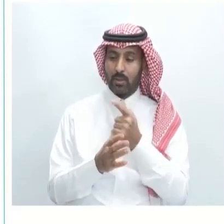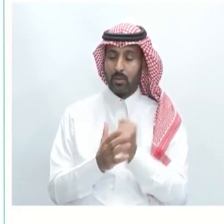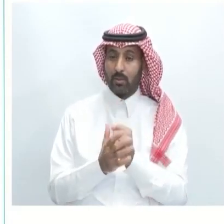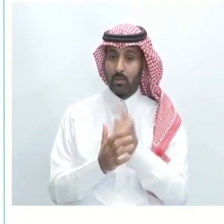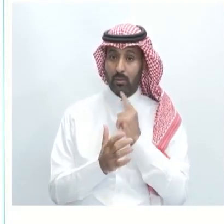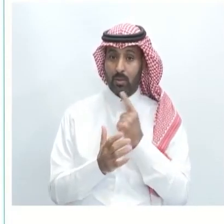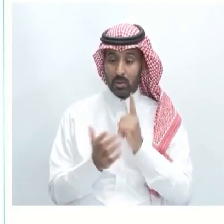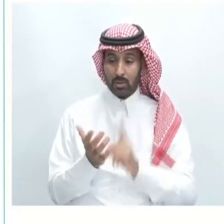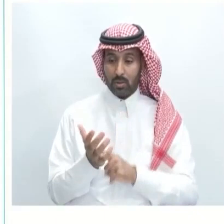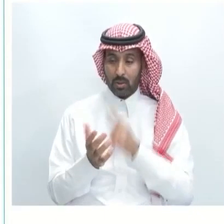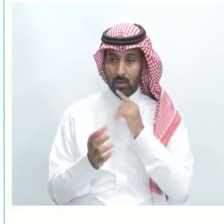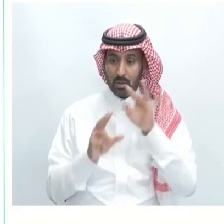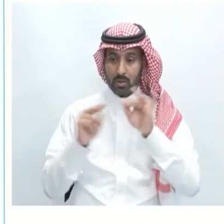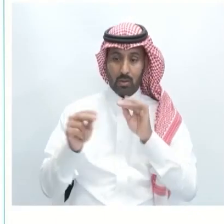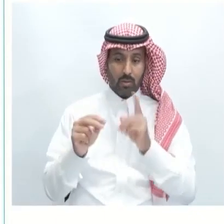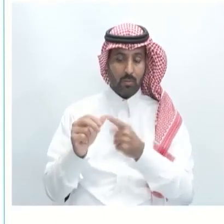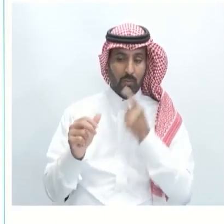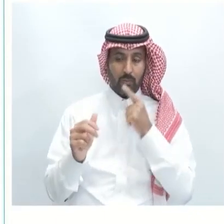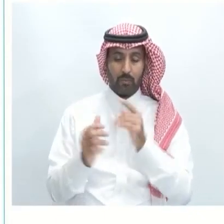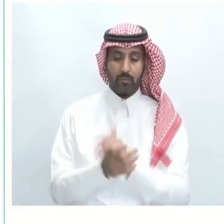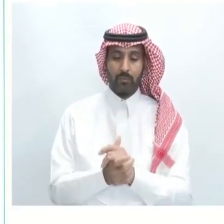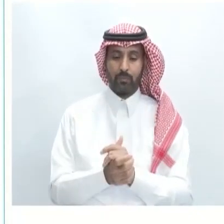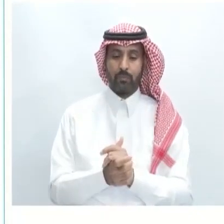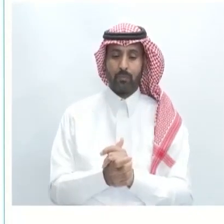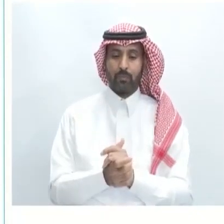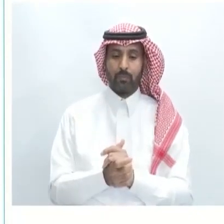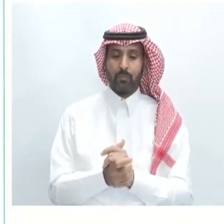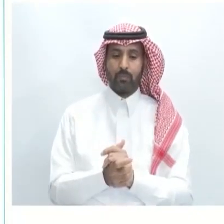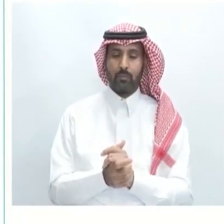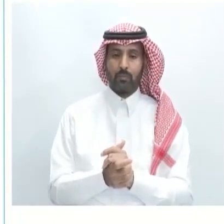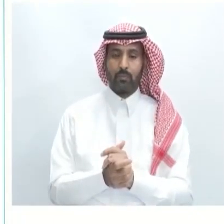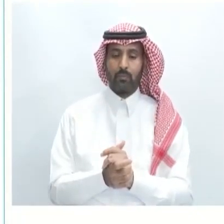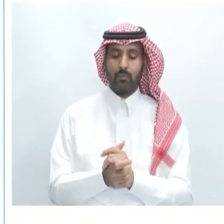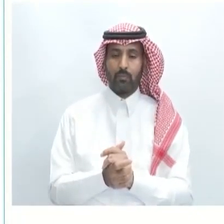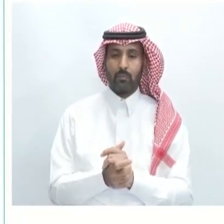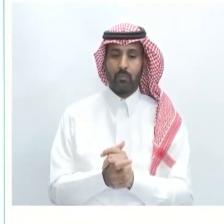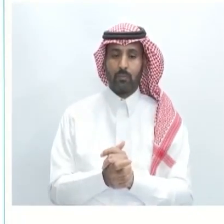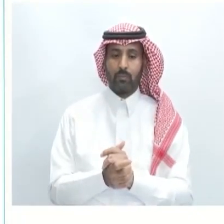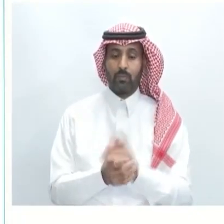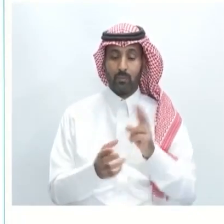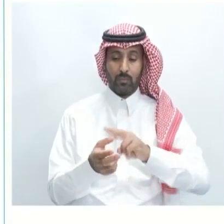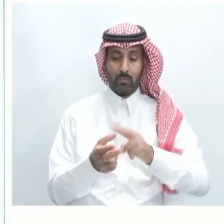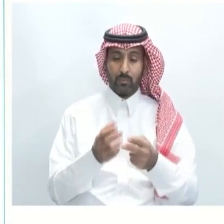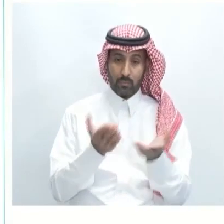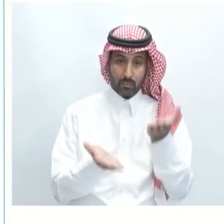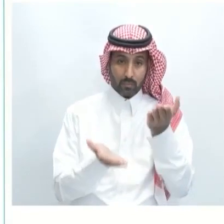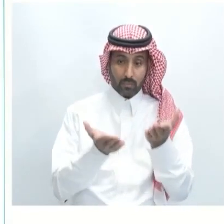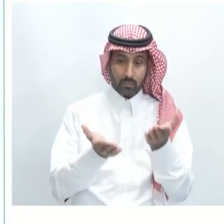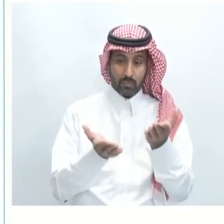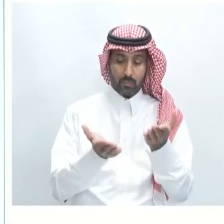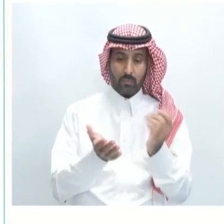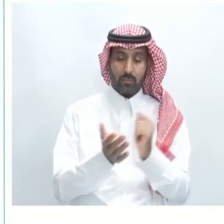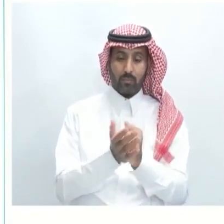believed the story, they didn't have the heart to tell him it was a joke. Comparison transition words here. To